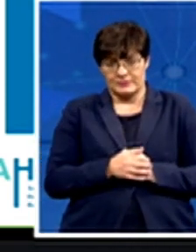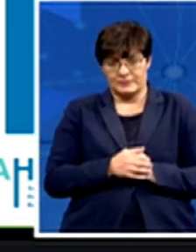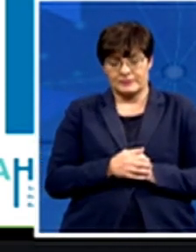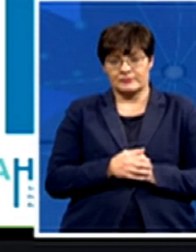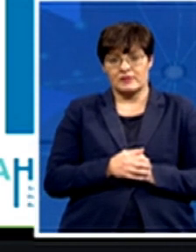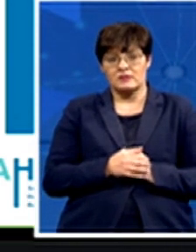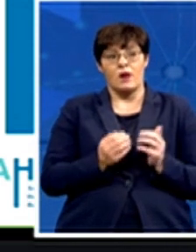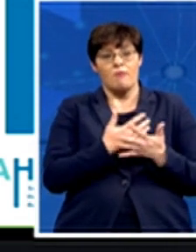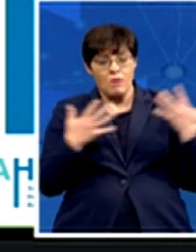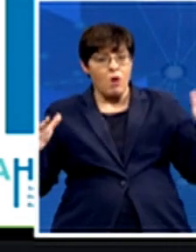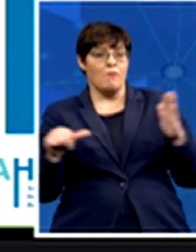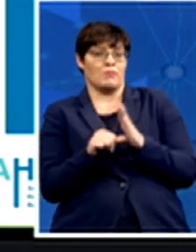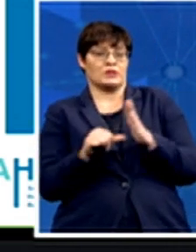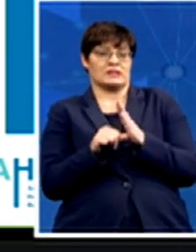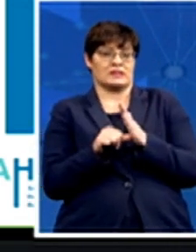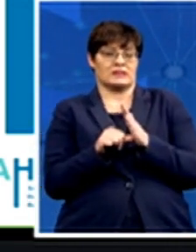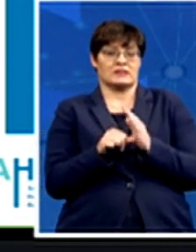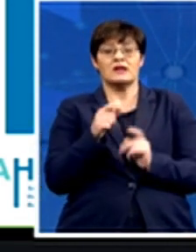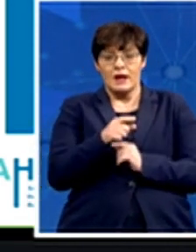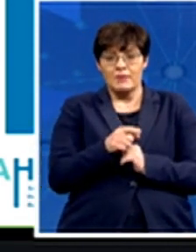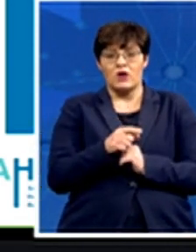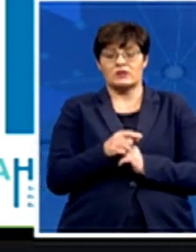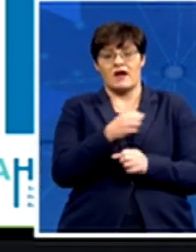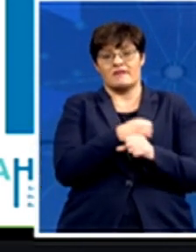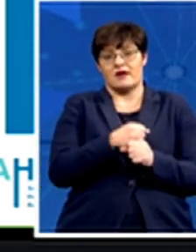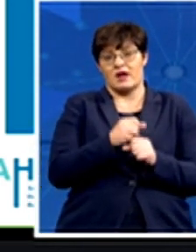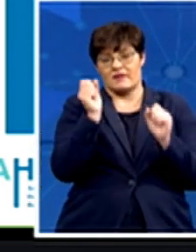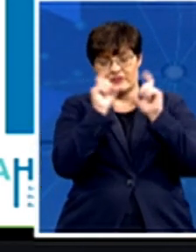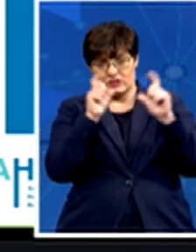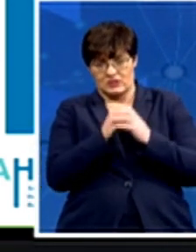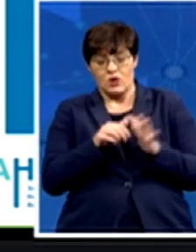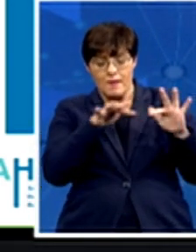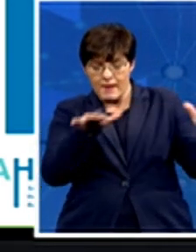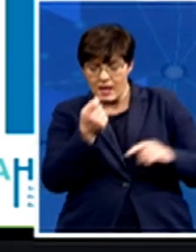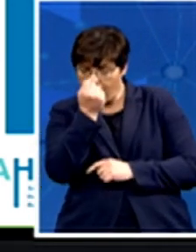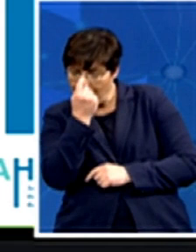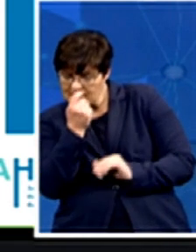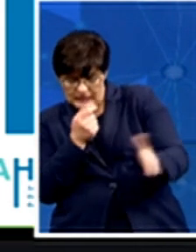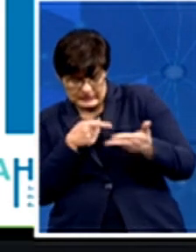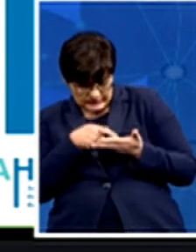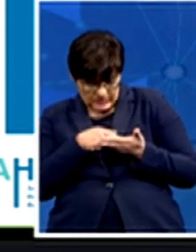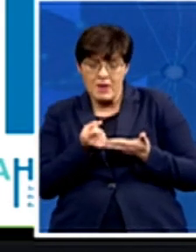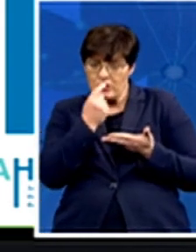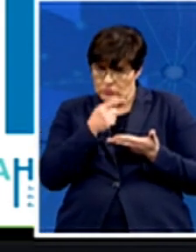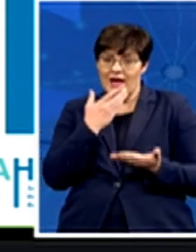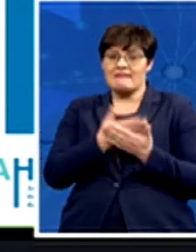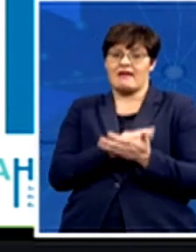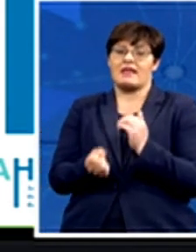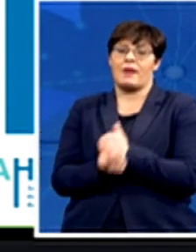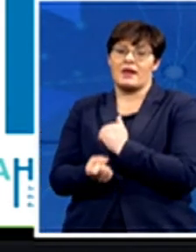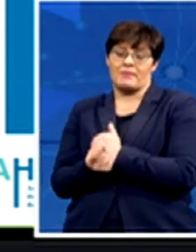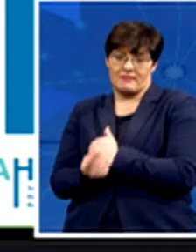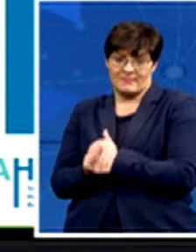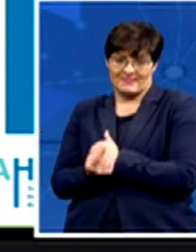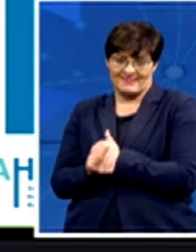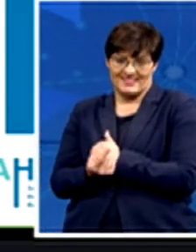about pharmacovigilance, so that the public can understand what is it that is being, what takes place with regards to the medicines that they're